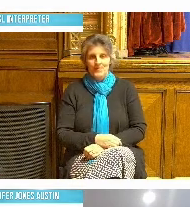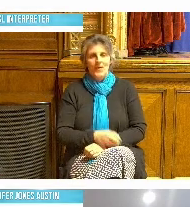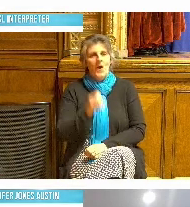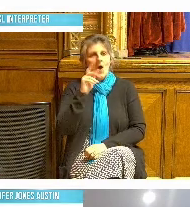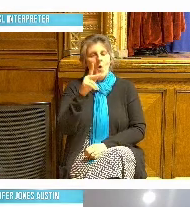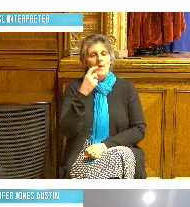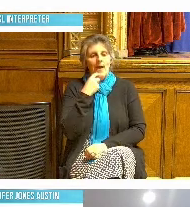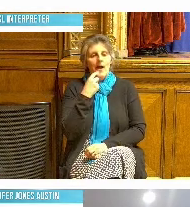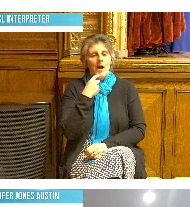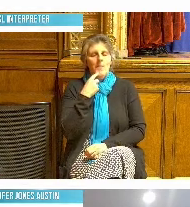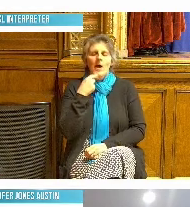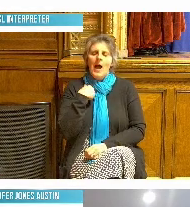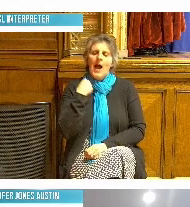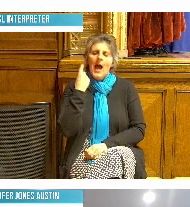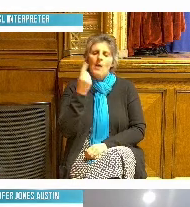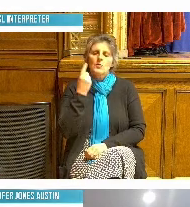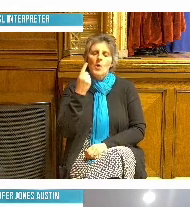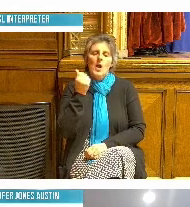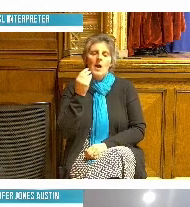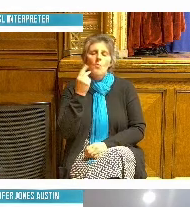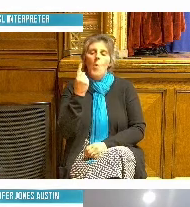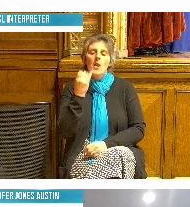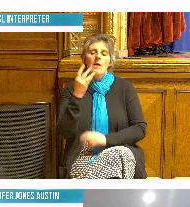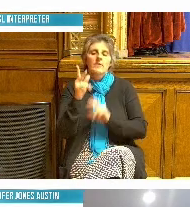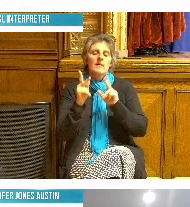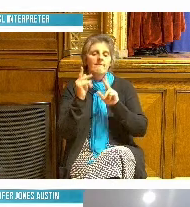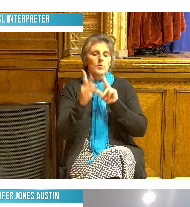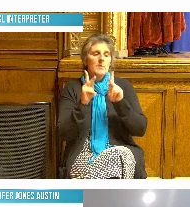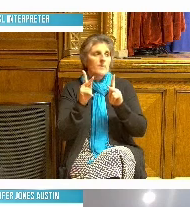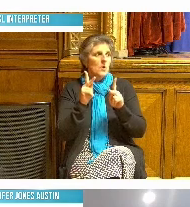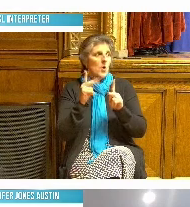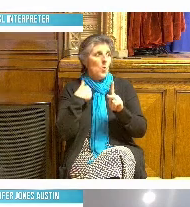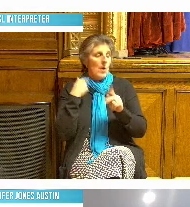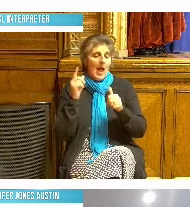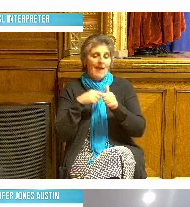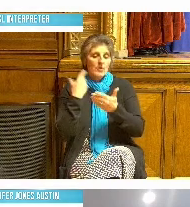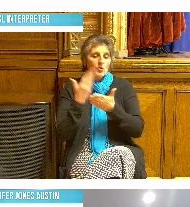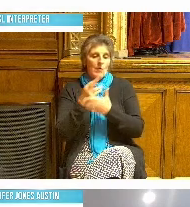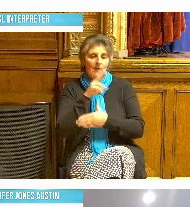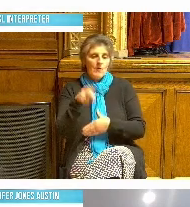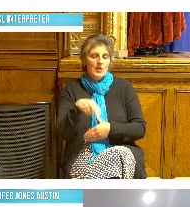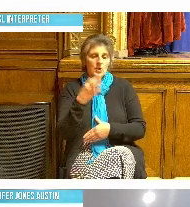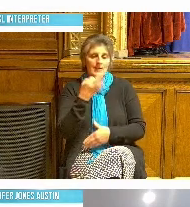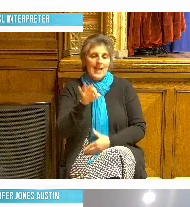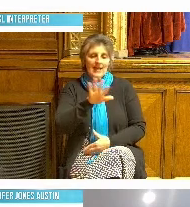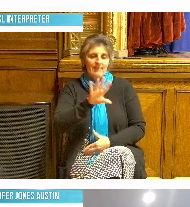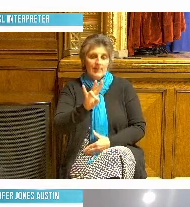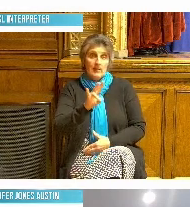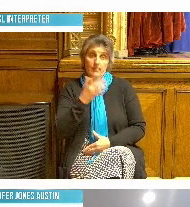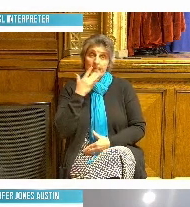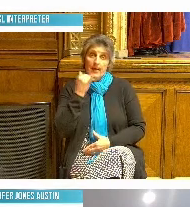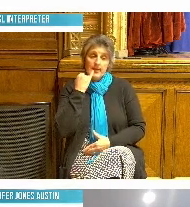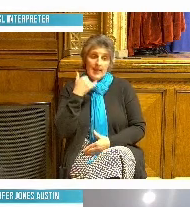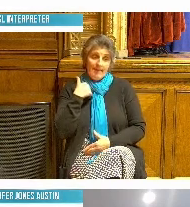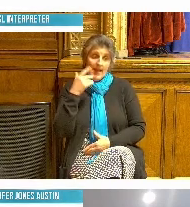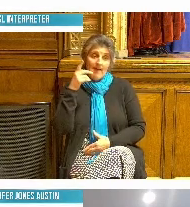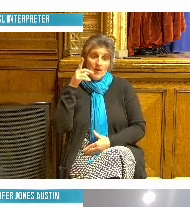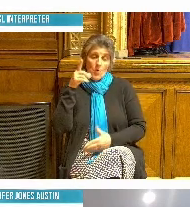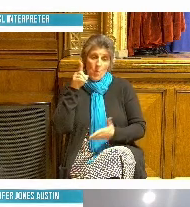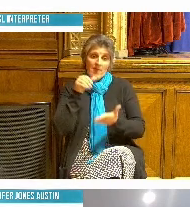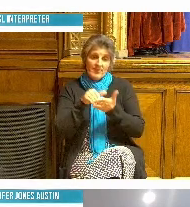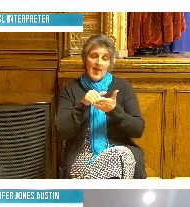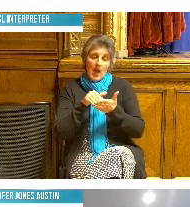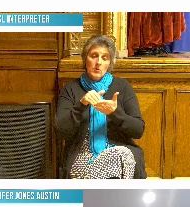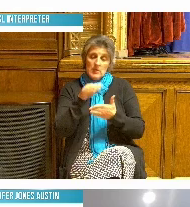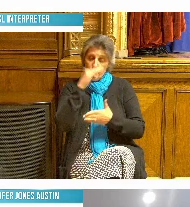Okay, I was one of a few people that would say that when I first came to Rochester in '57, you'd be lucky if you had 1,000 black folks here,